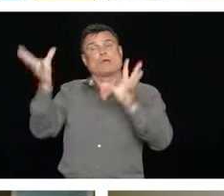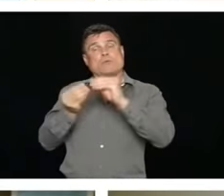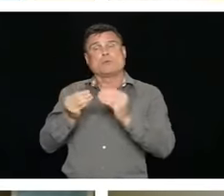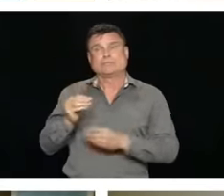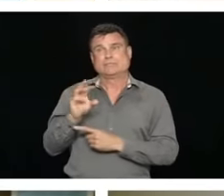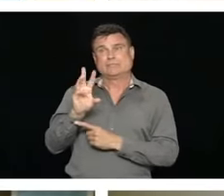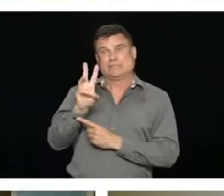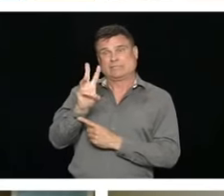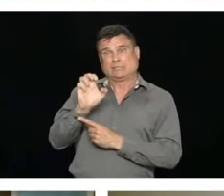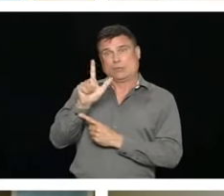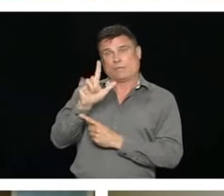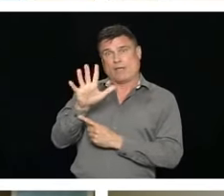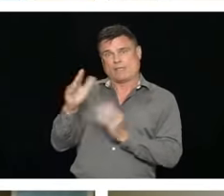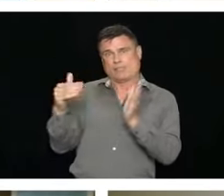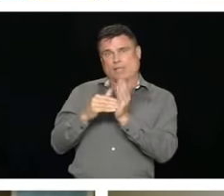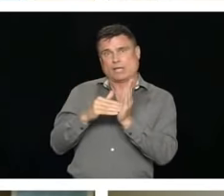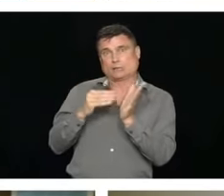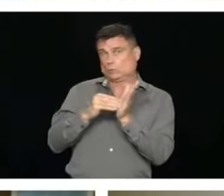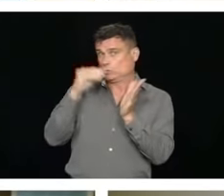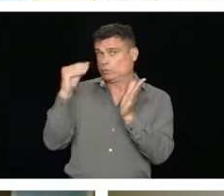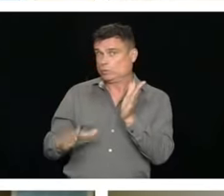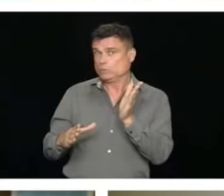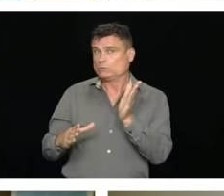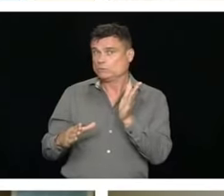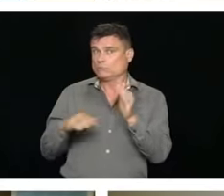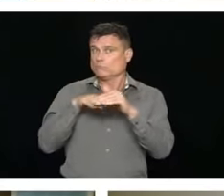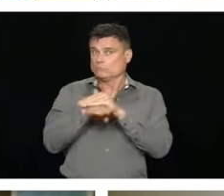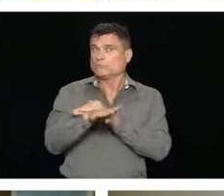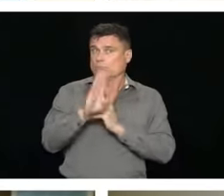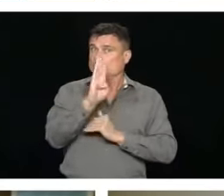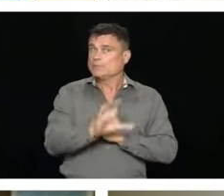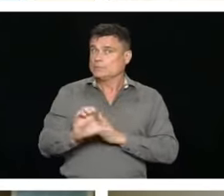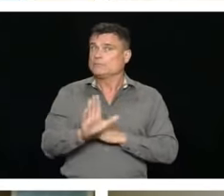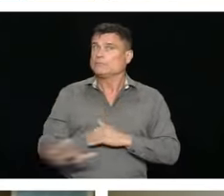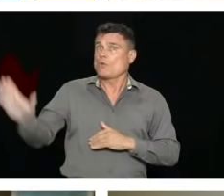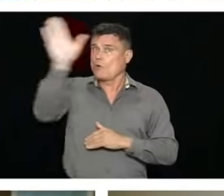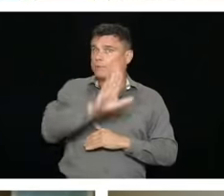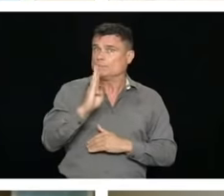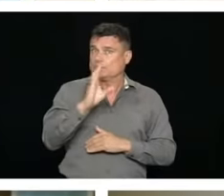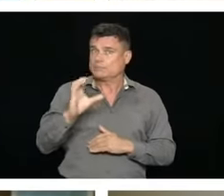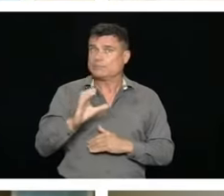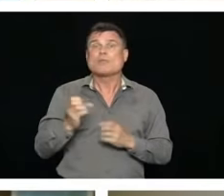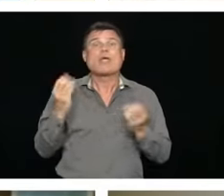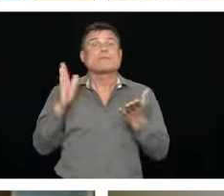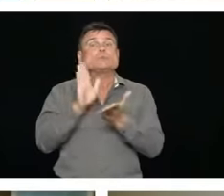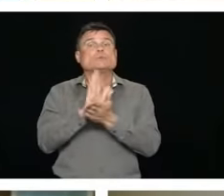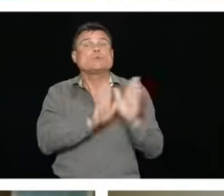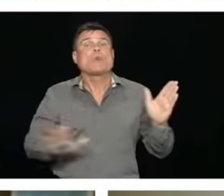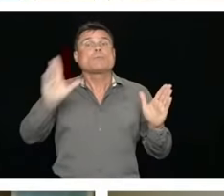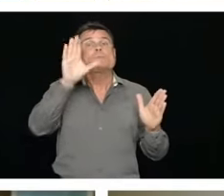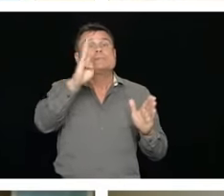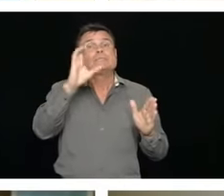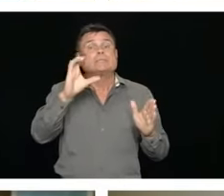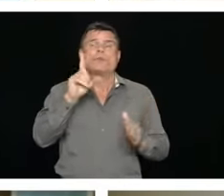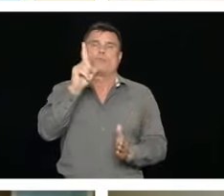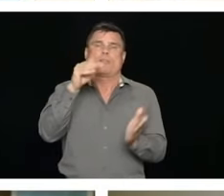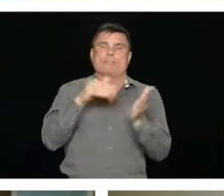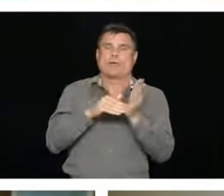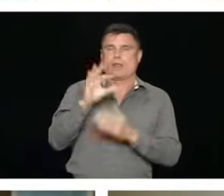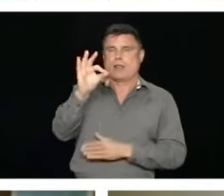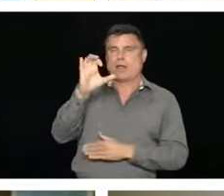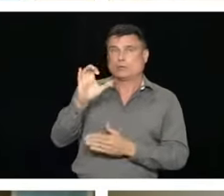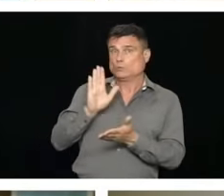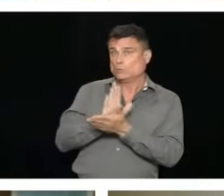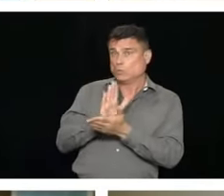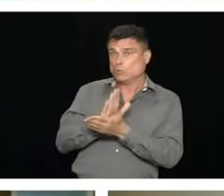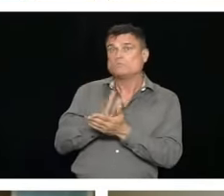we know that families have struggled over the past 2 months as most children were learning from home. As we start to look safely to bring